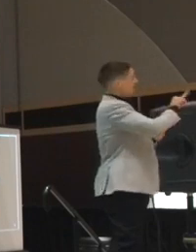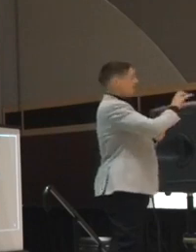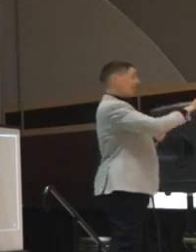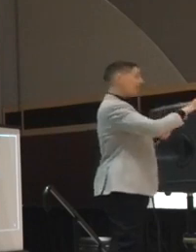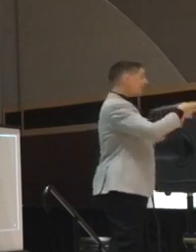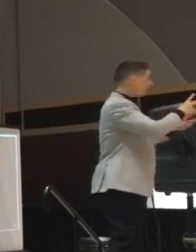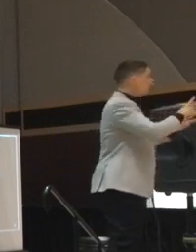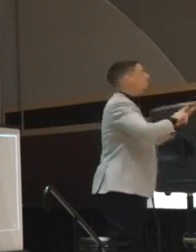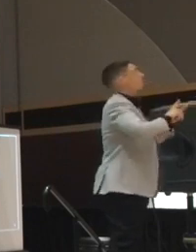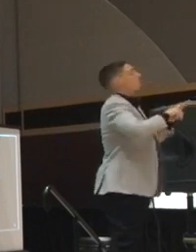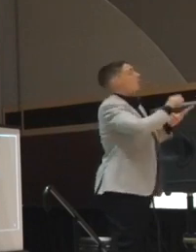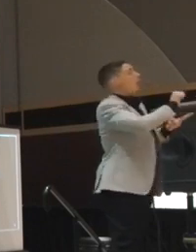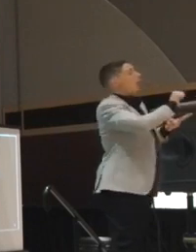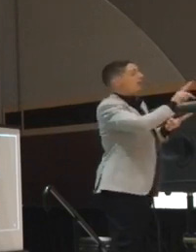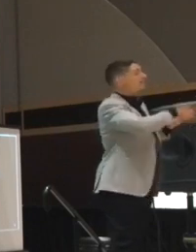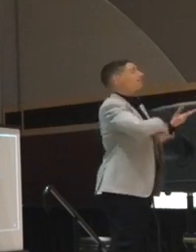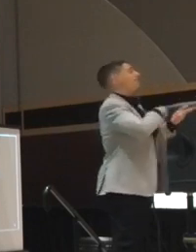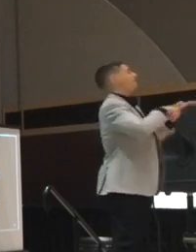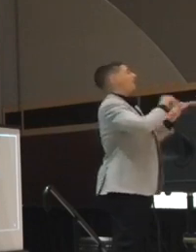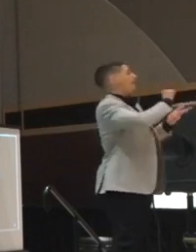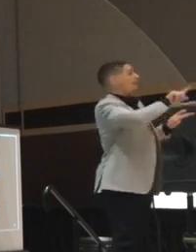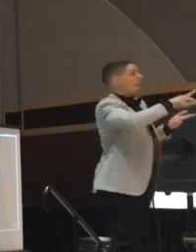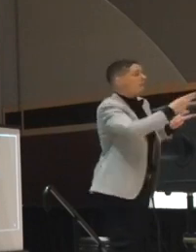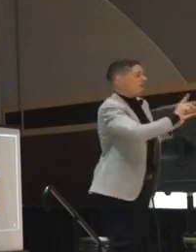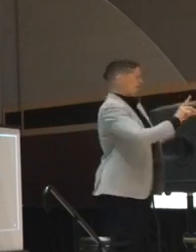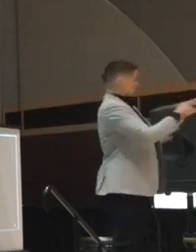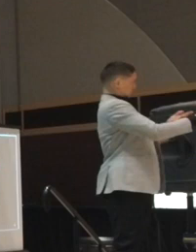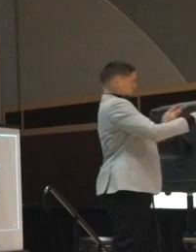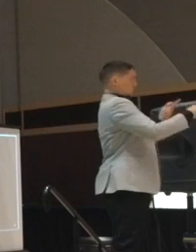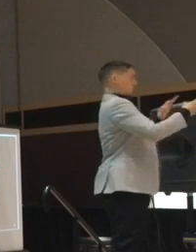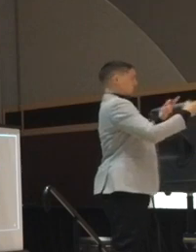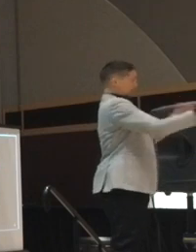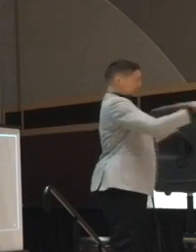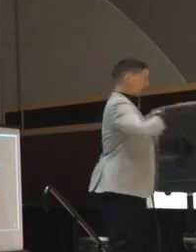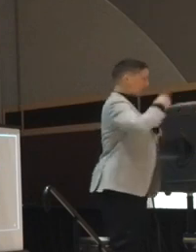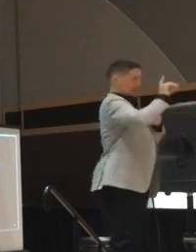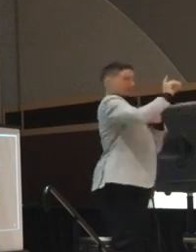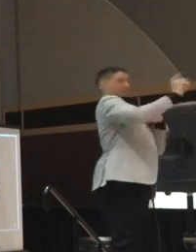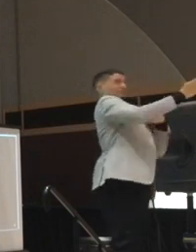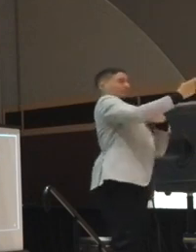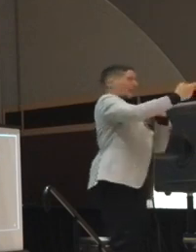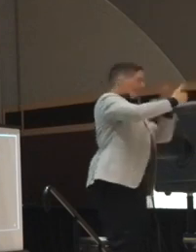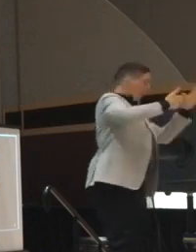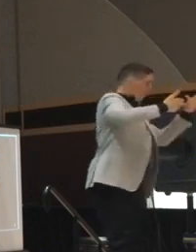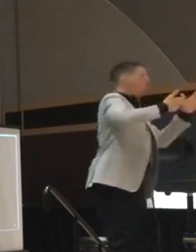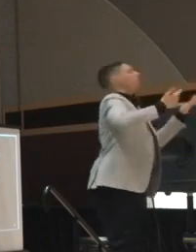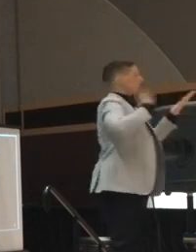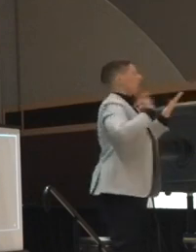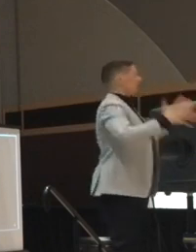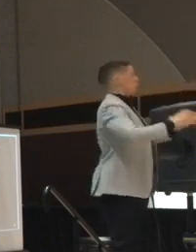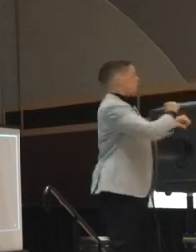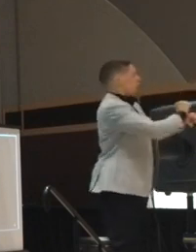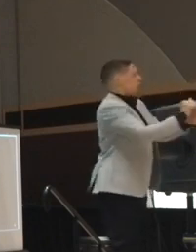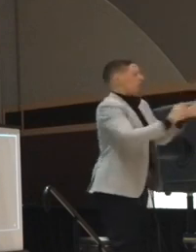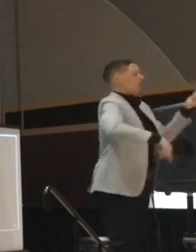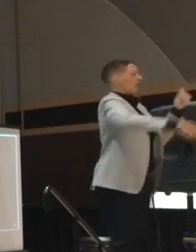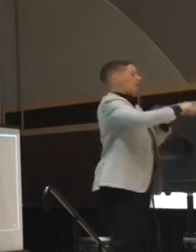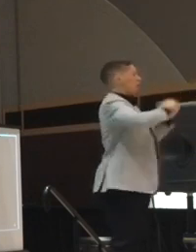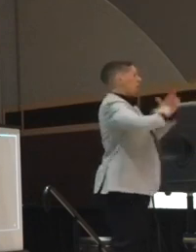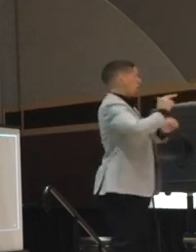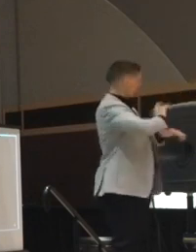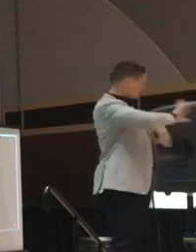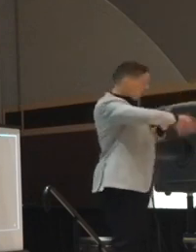ADHD, you name the label. I worked with them in construction. And they were brilliant, and they're all retiring now.